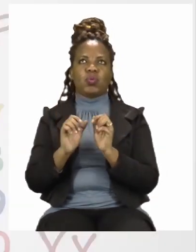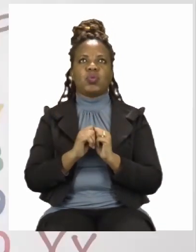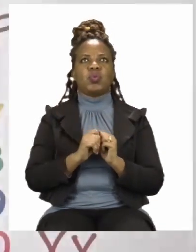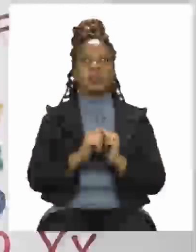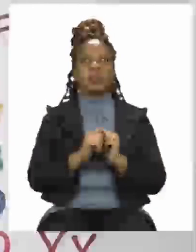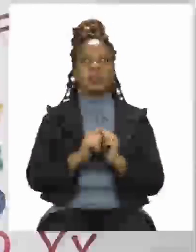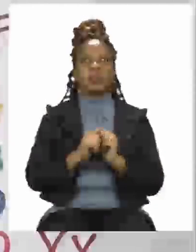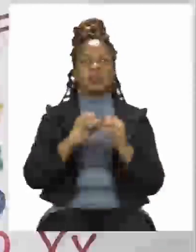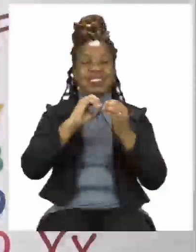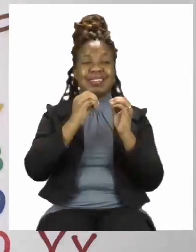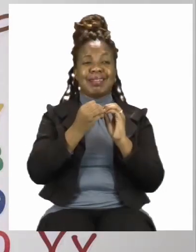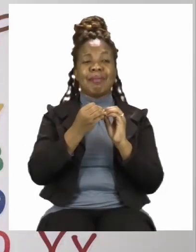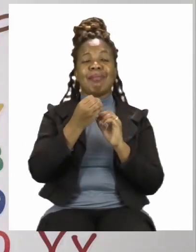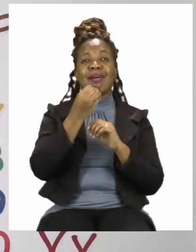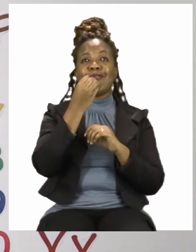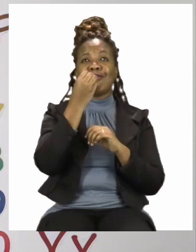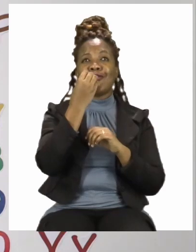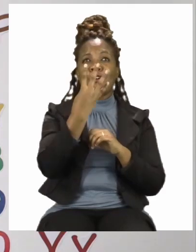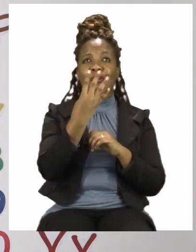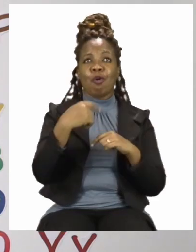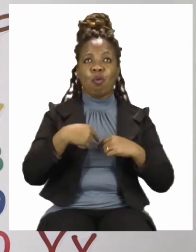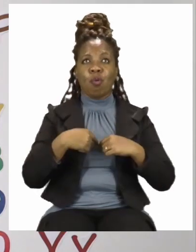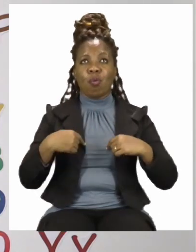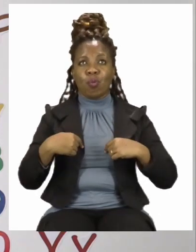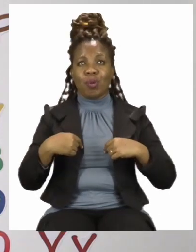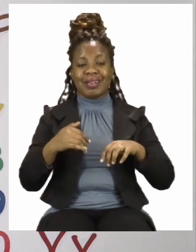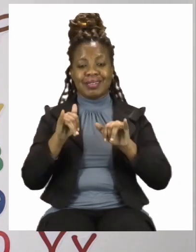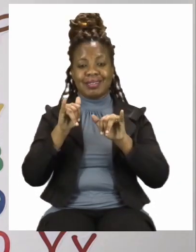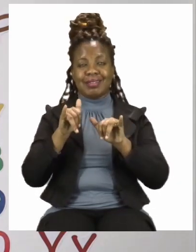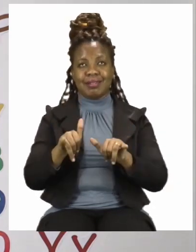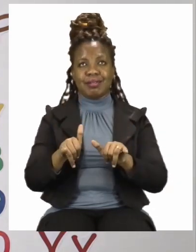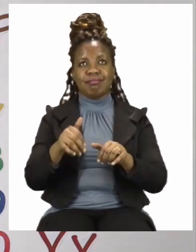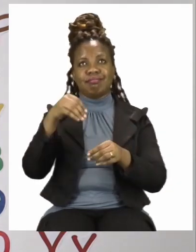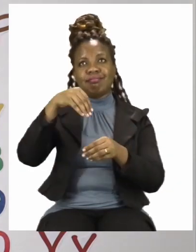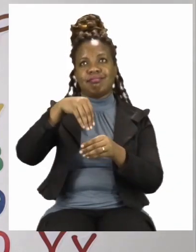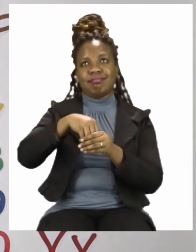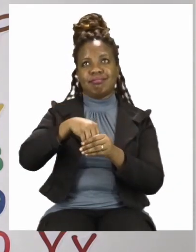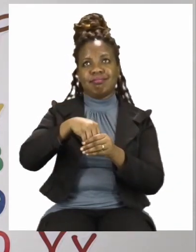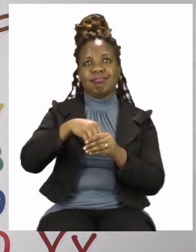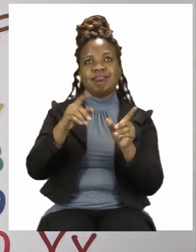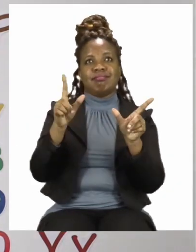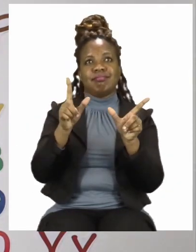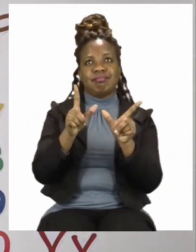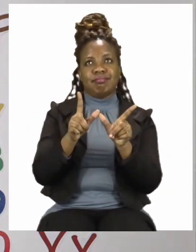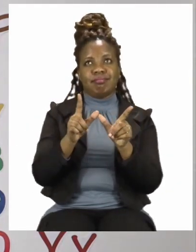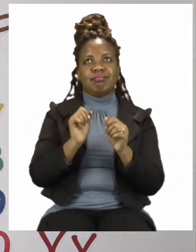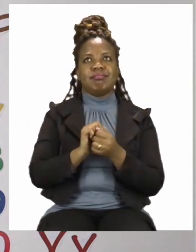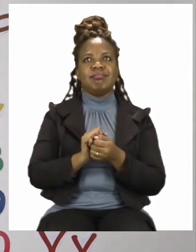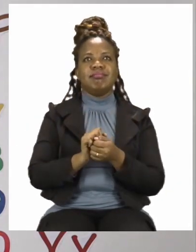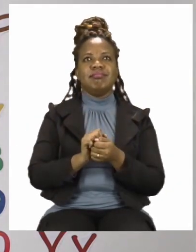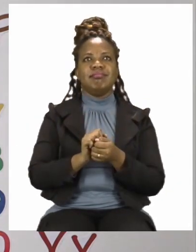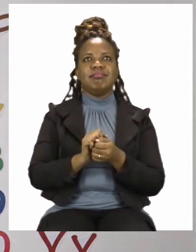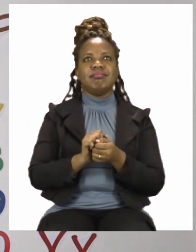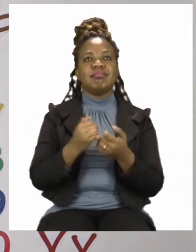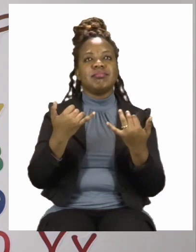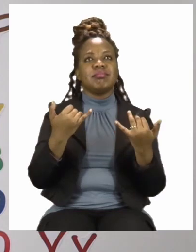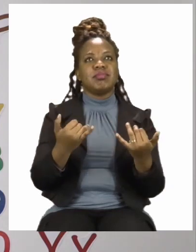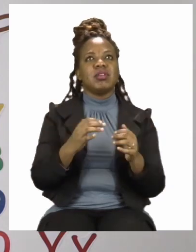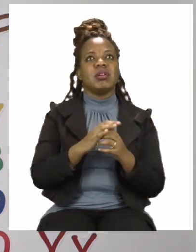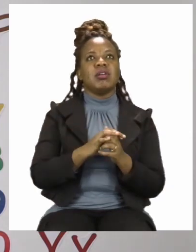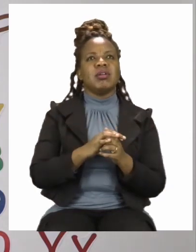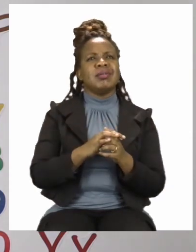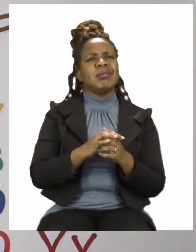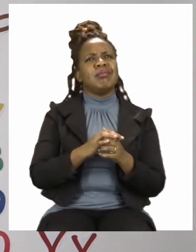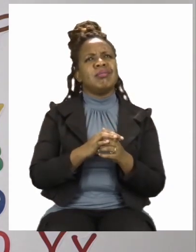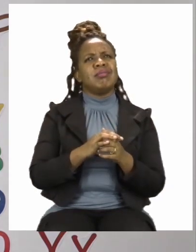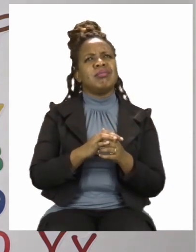Windhoek. So I have written number 4 on the board. It is up to you and me to make sure that we